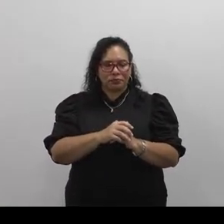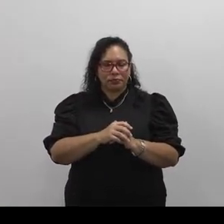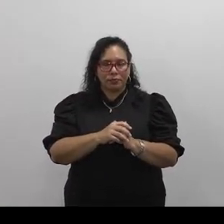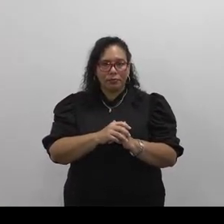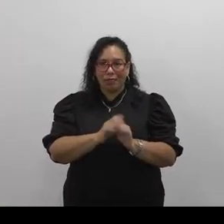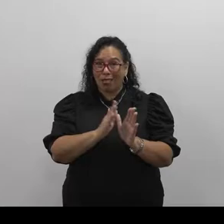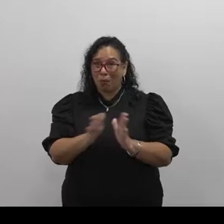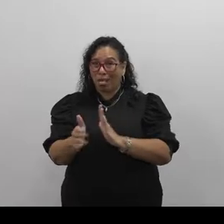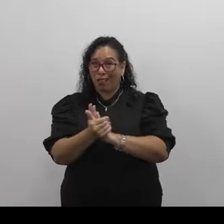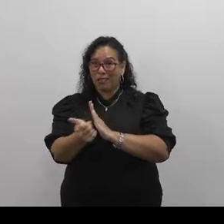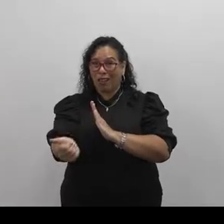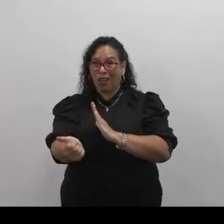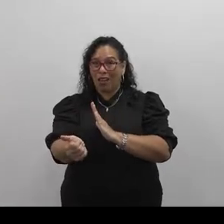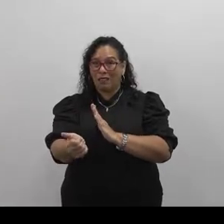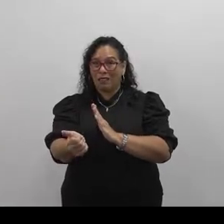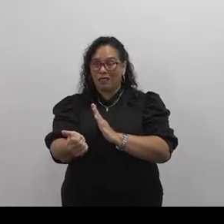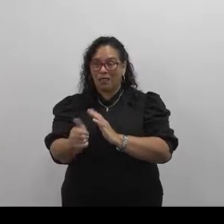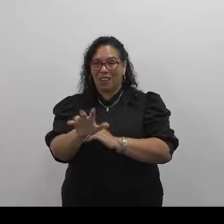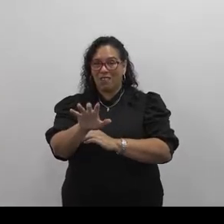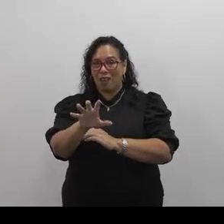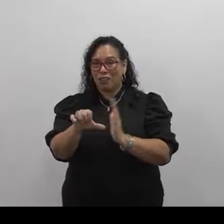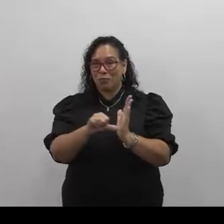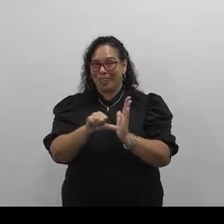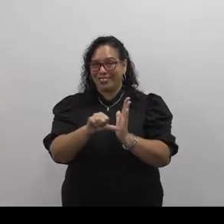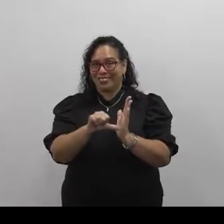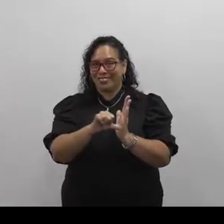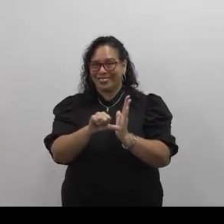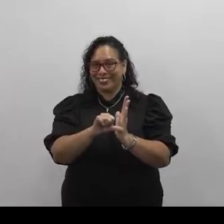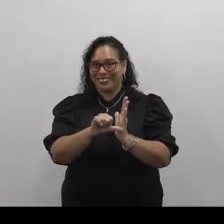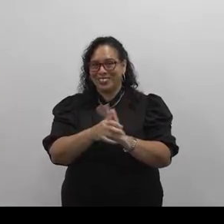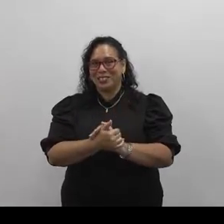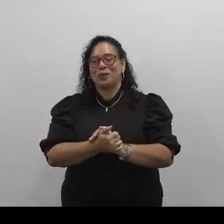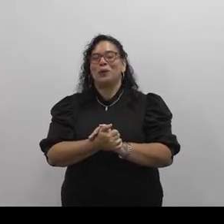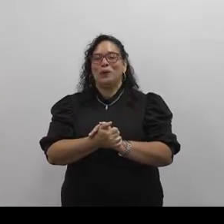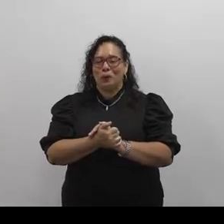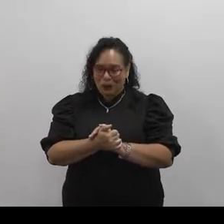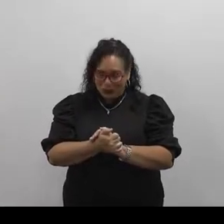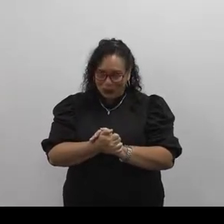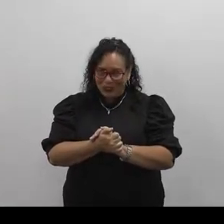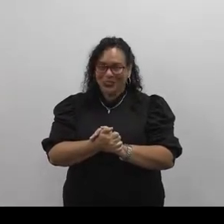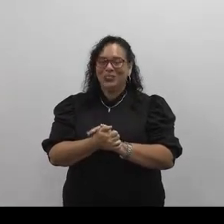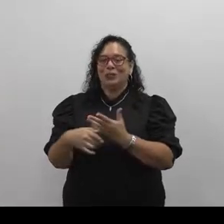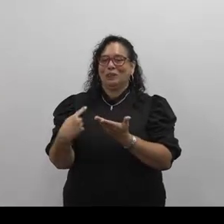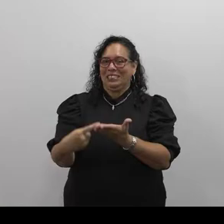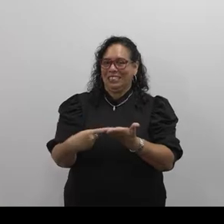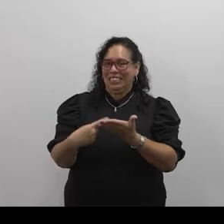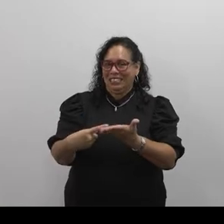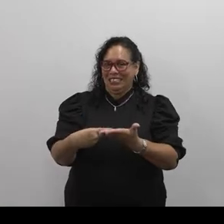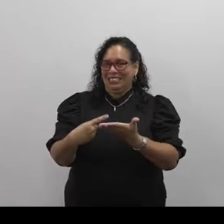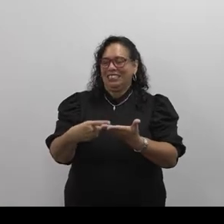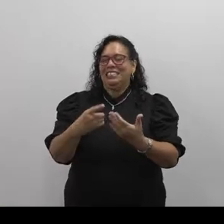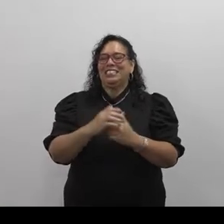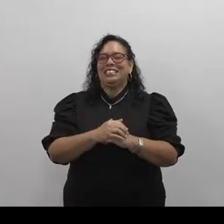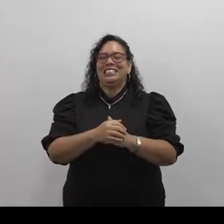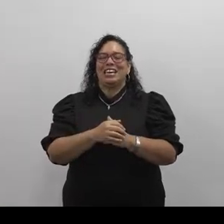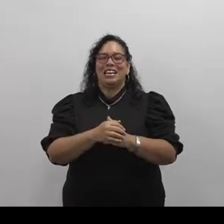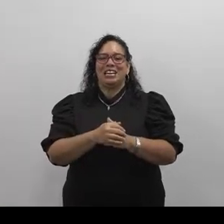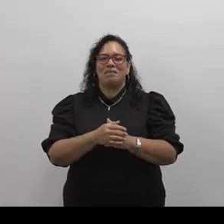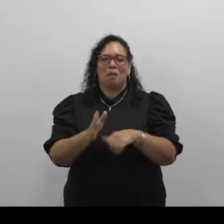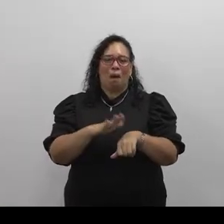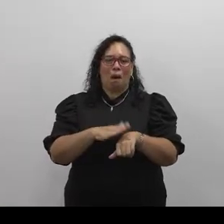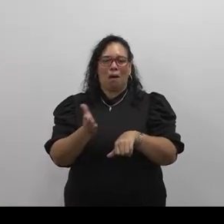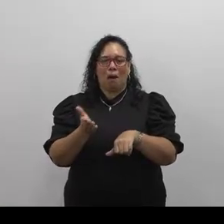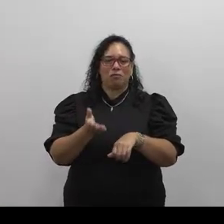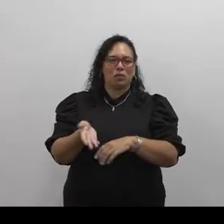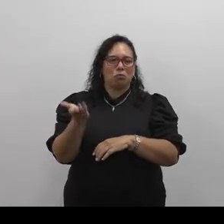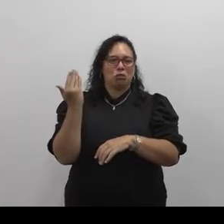itself is close to 500 pages, right? So we've been discussing this off and on via previous facility updates and presentations.